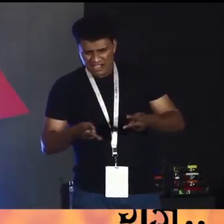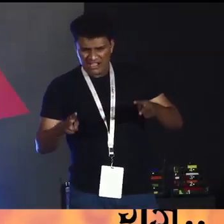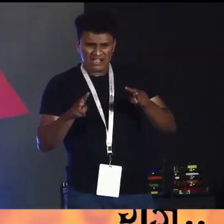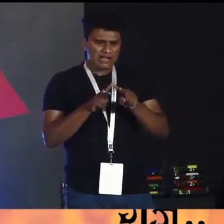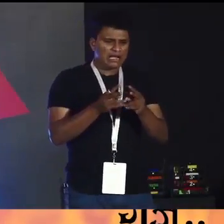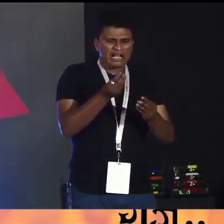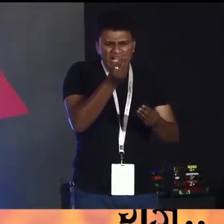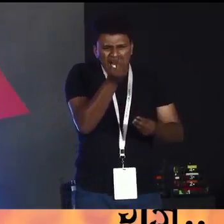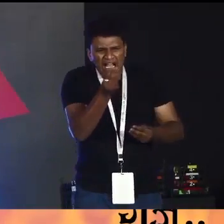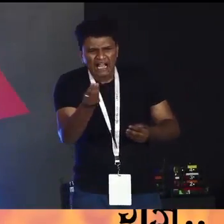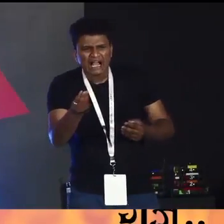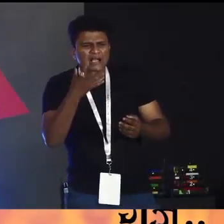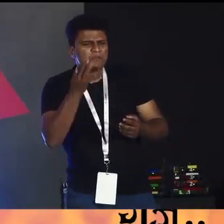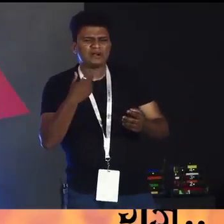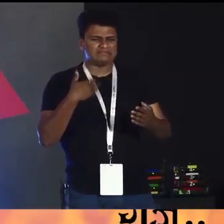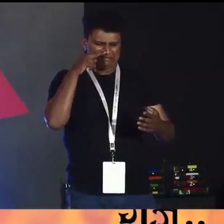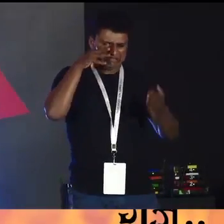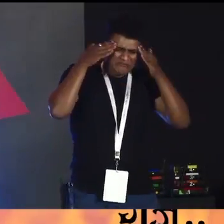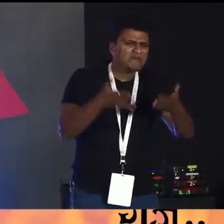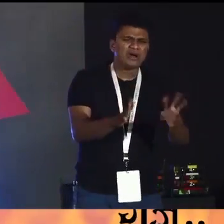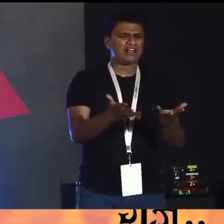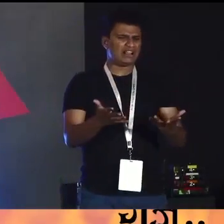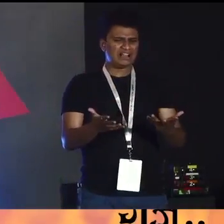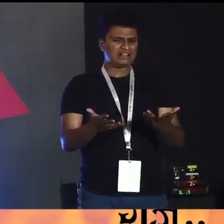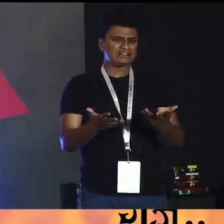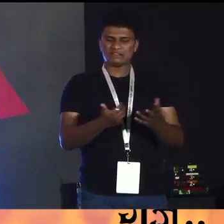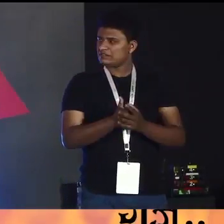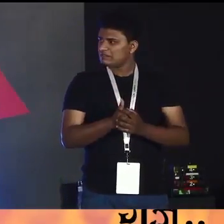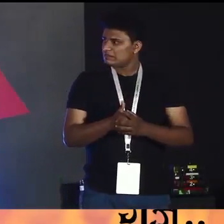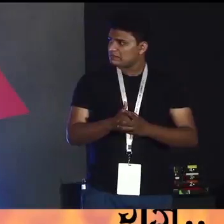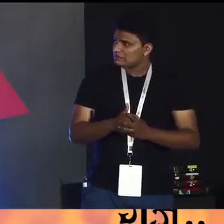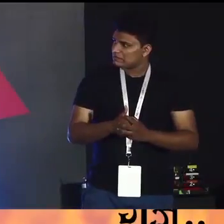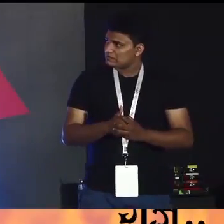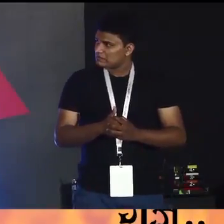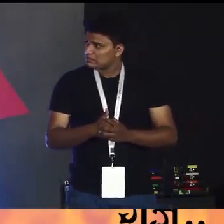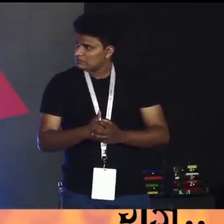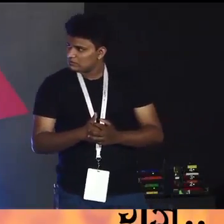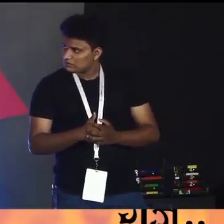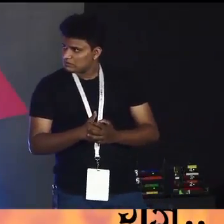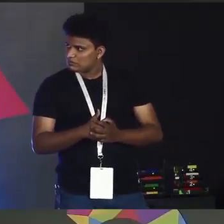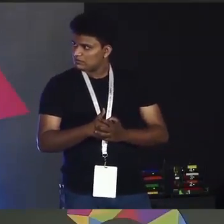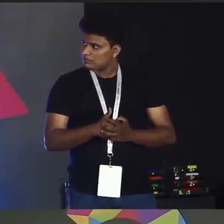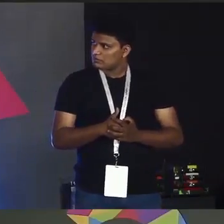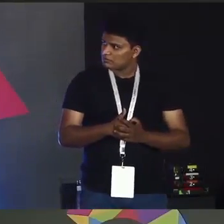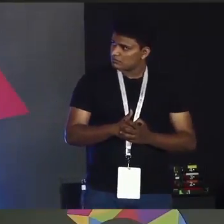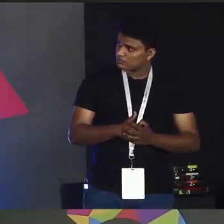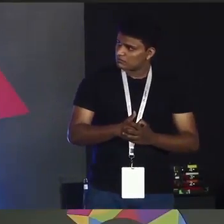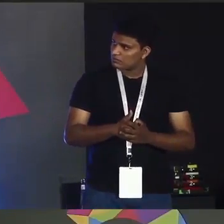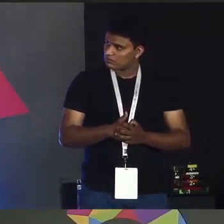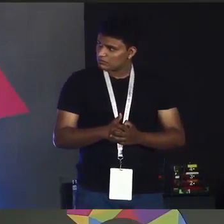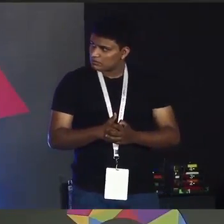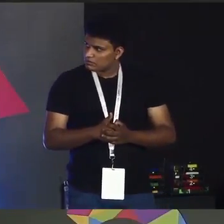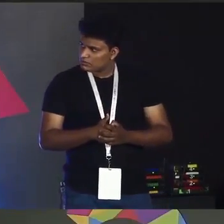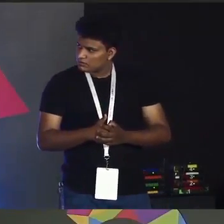citizen. The citizen with two hands, two legs, eyes, you know, as we all